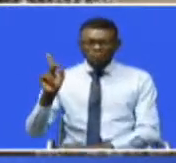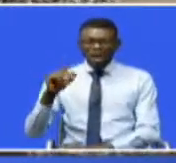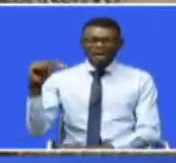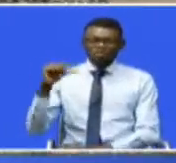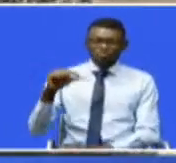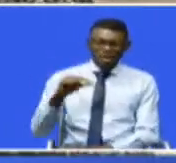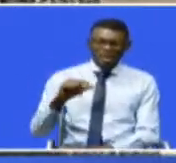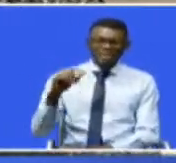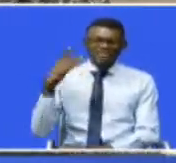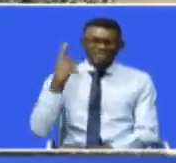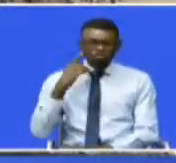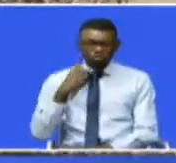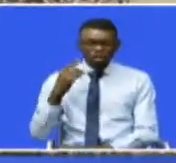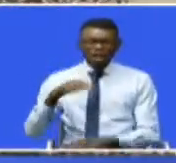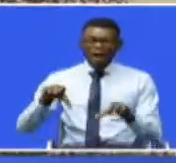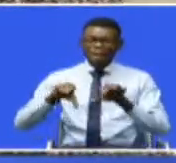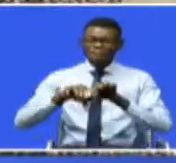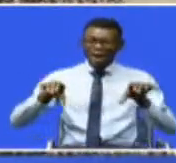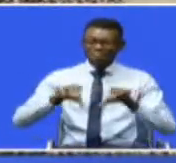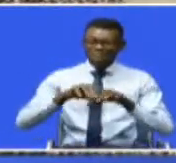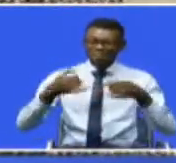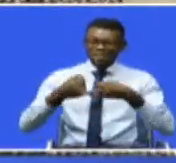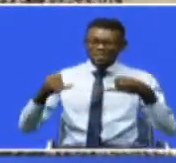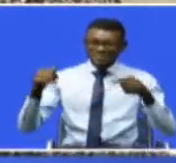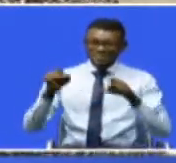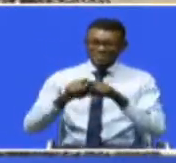Dandora, Pipeline, and Donholm.